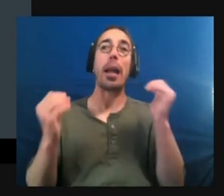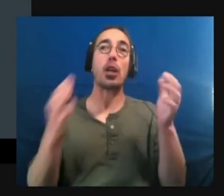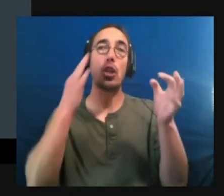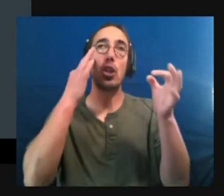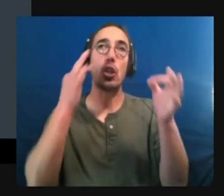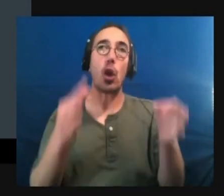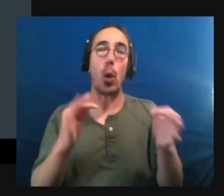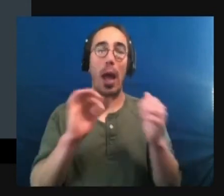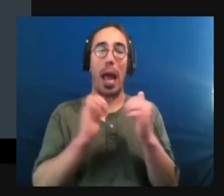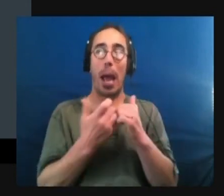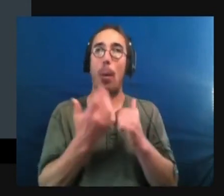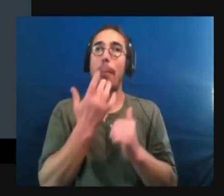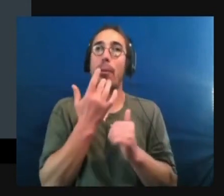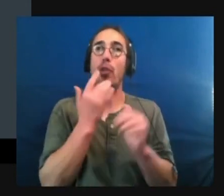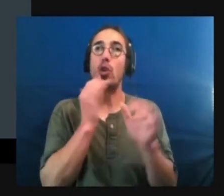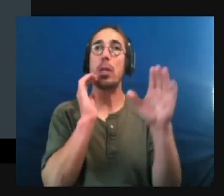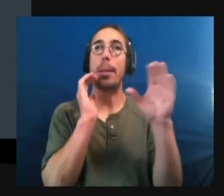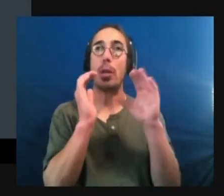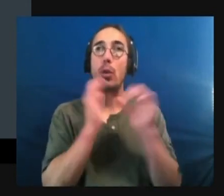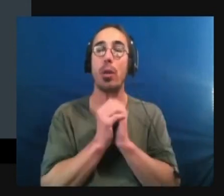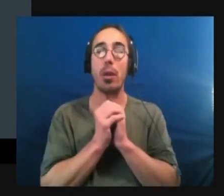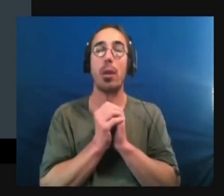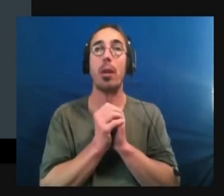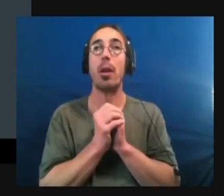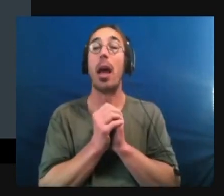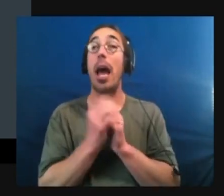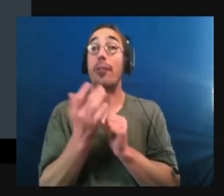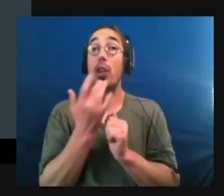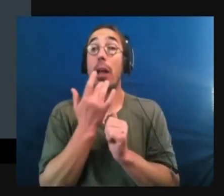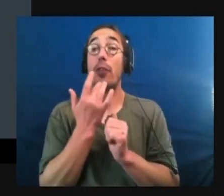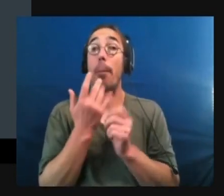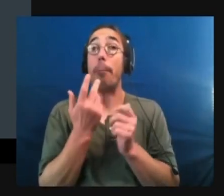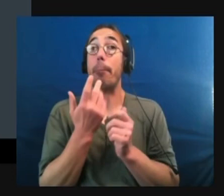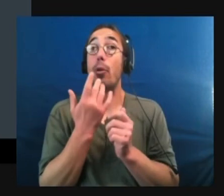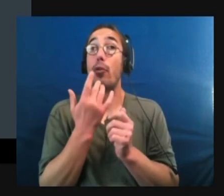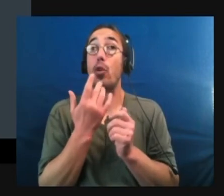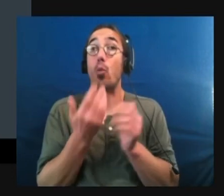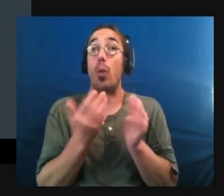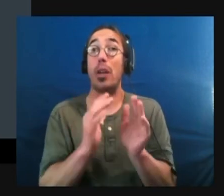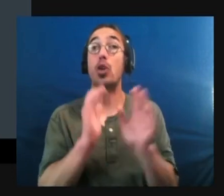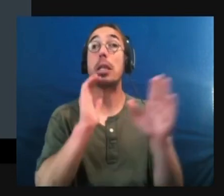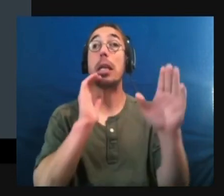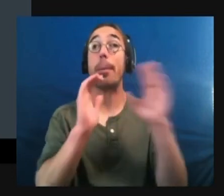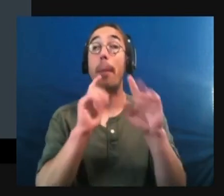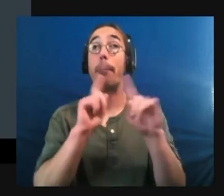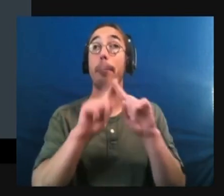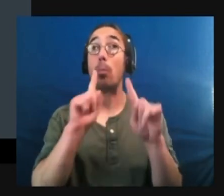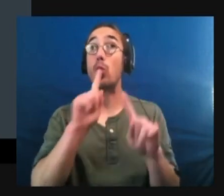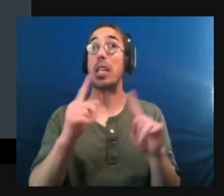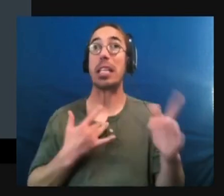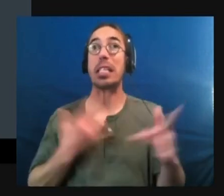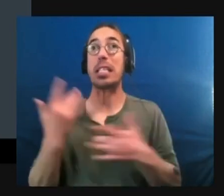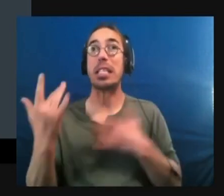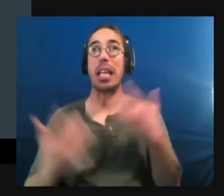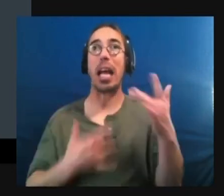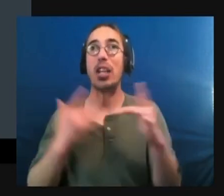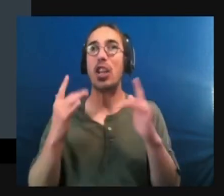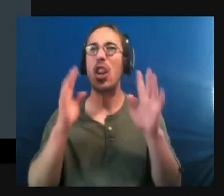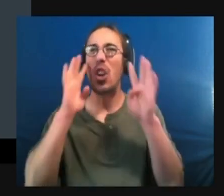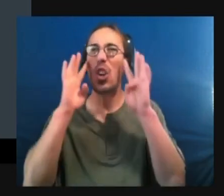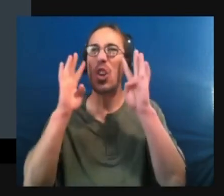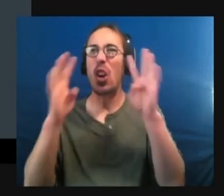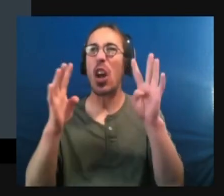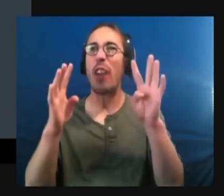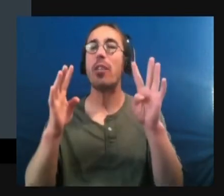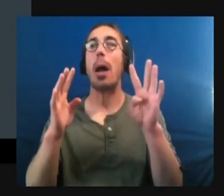of communication. I have a lot of preferred methods of communication, but I'm really excited to create a multimodal system